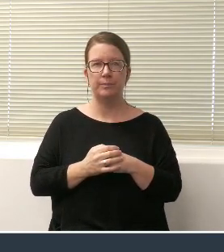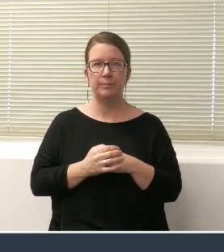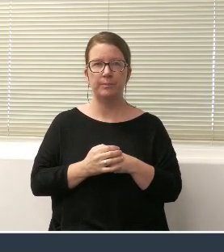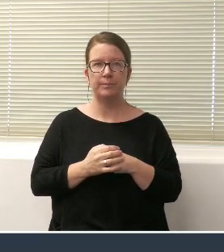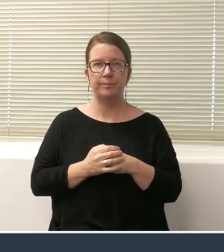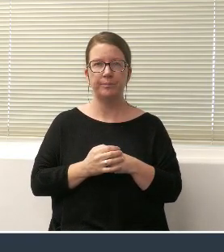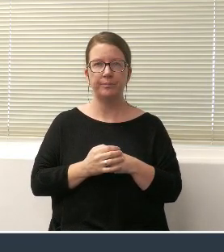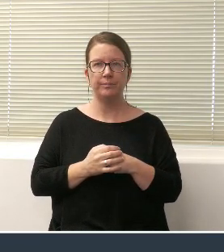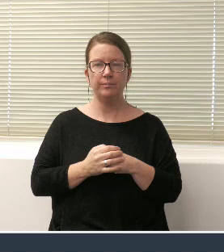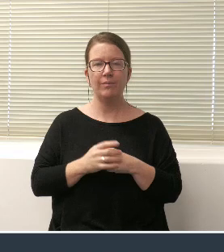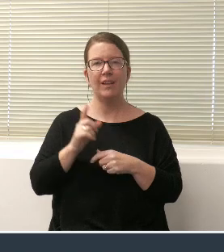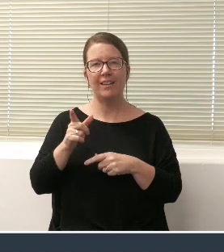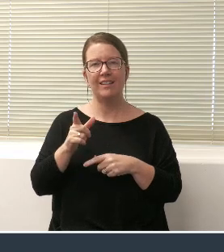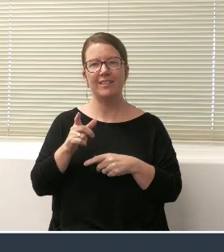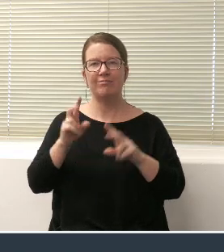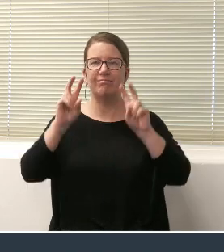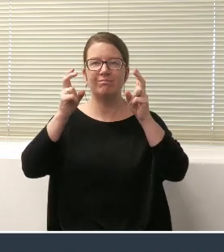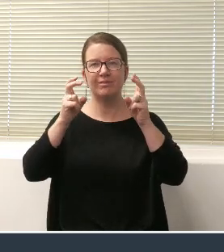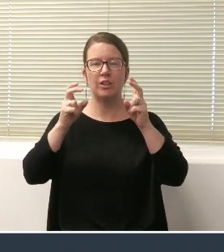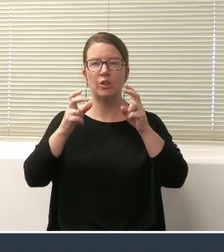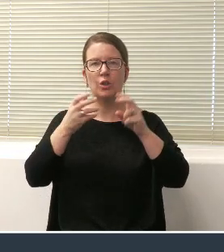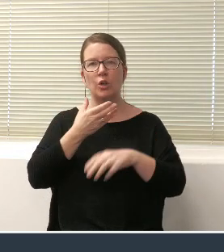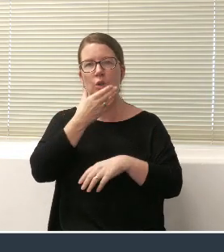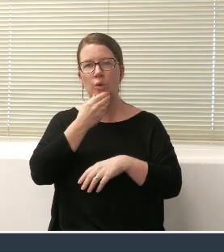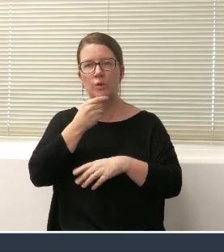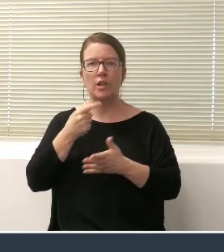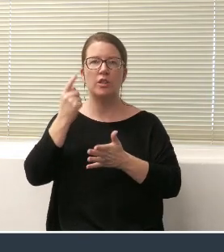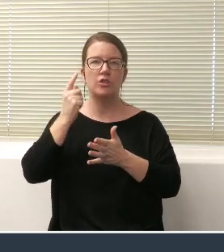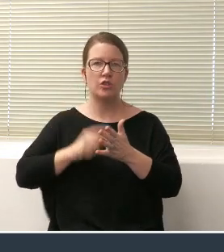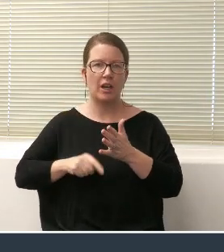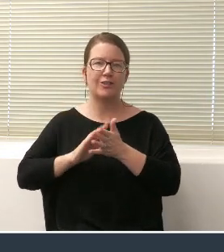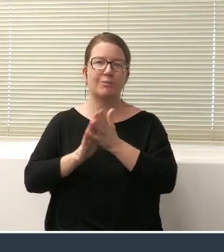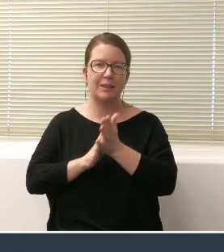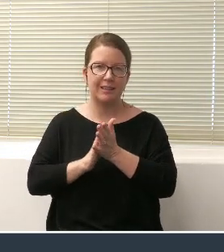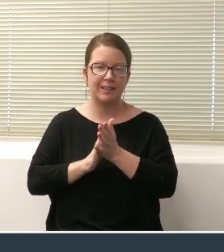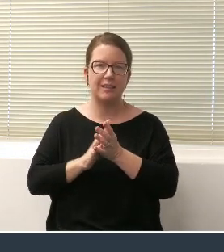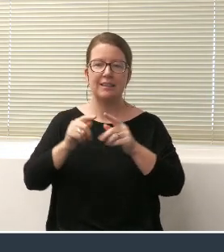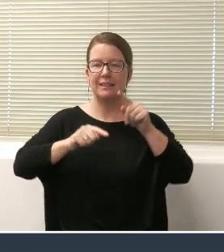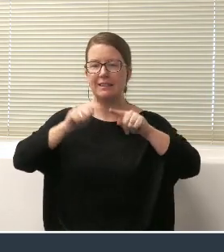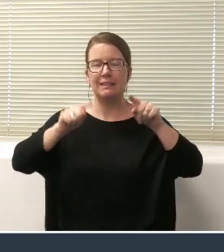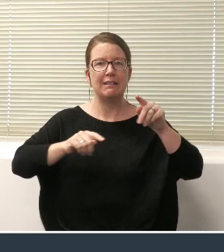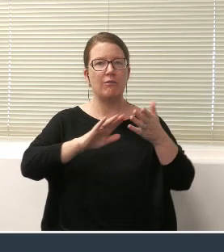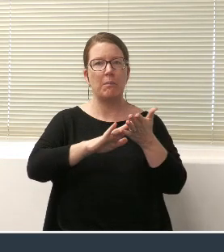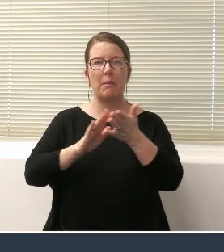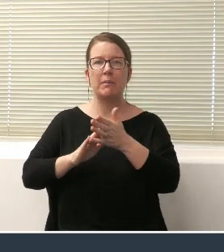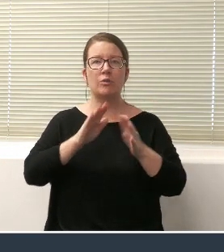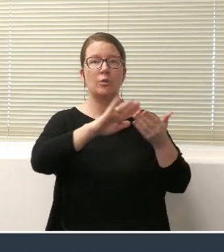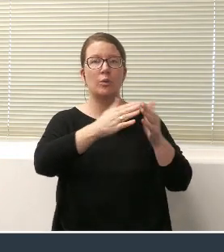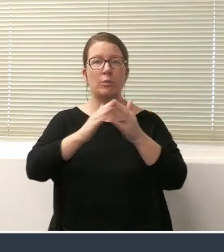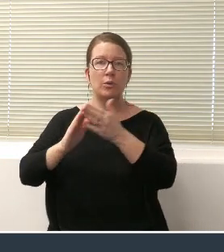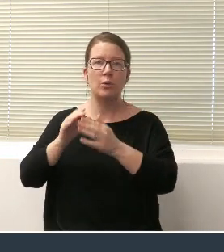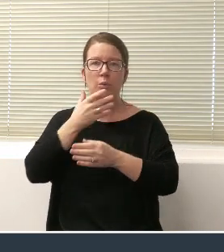which is kind of the user charges definition. Yes, I think. I think that is, and different members of the community will use